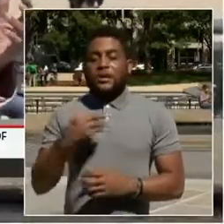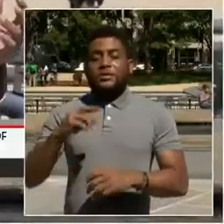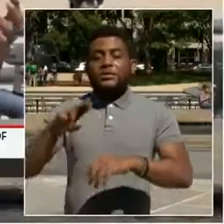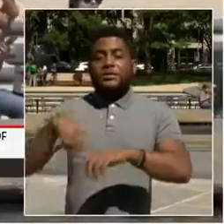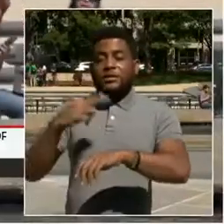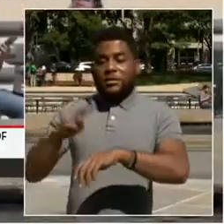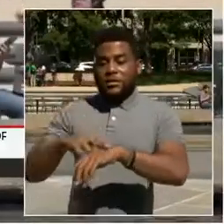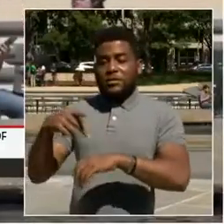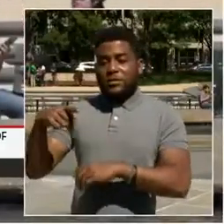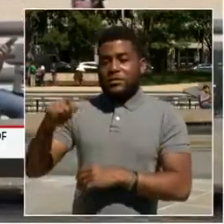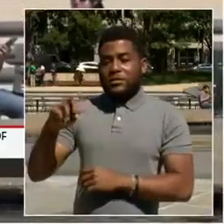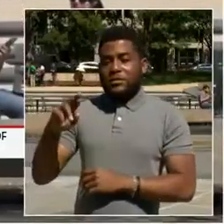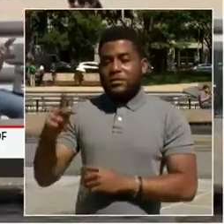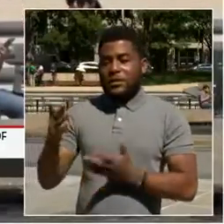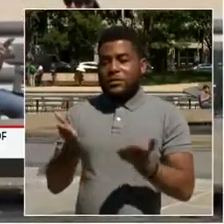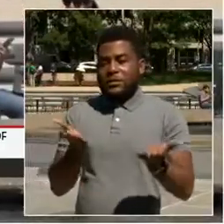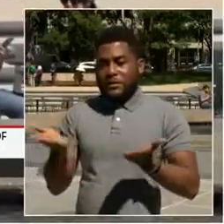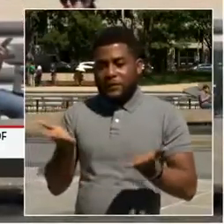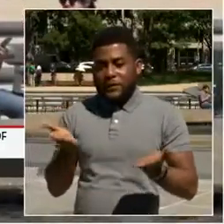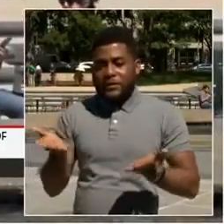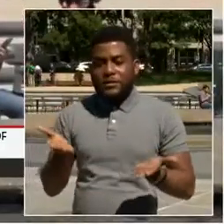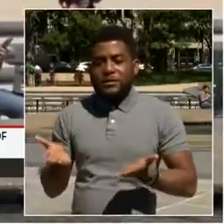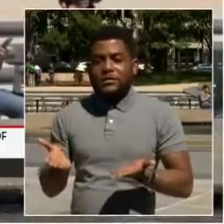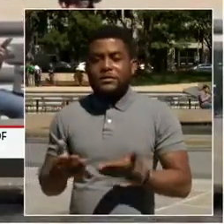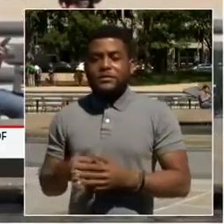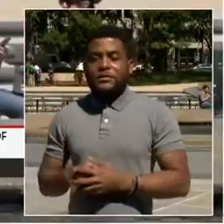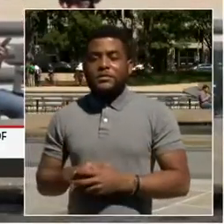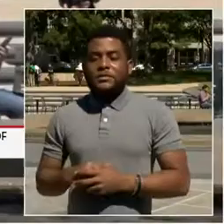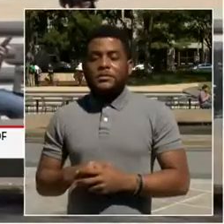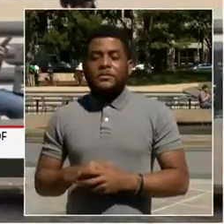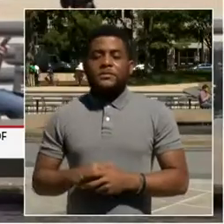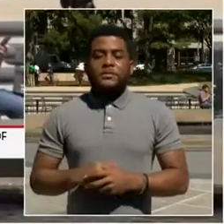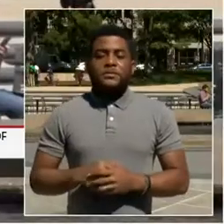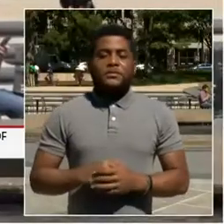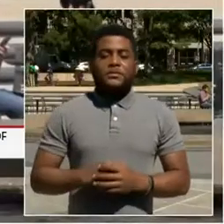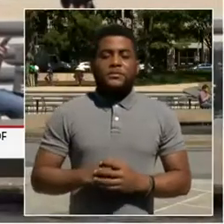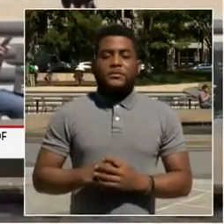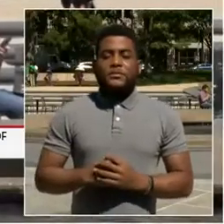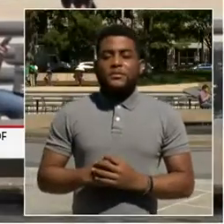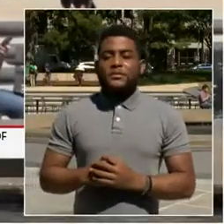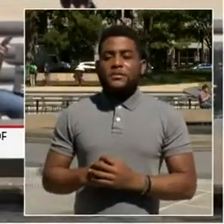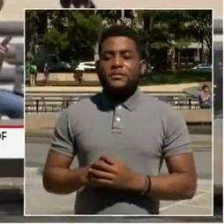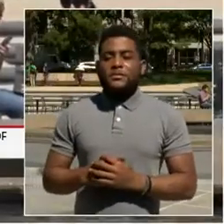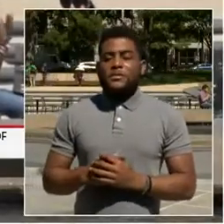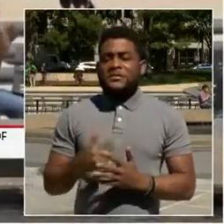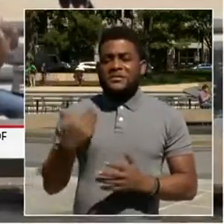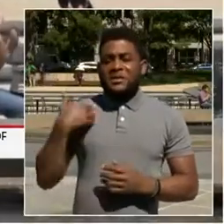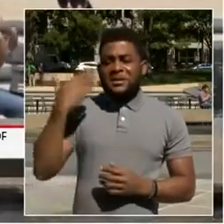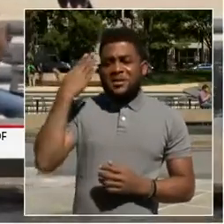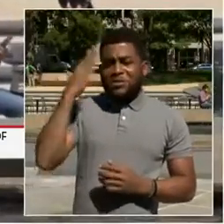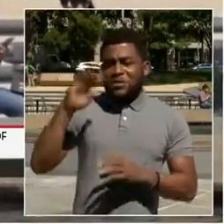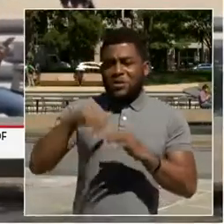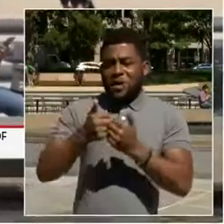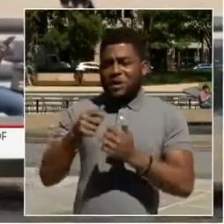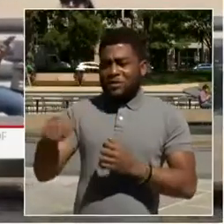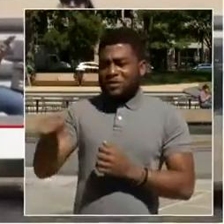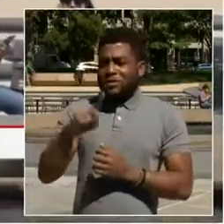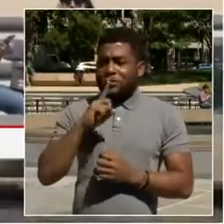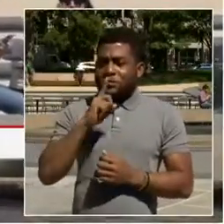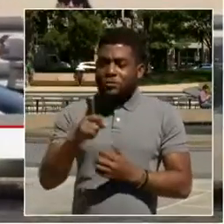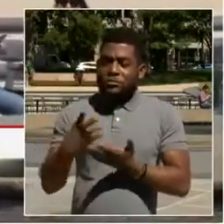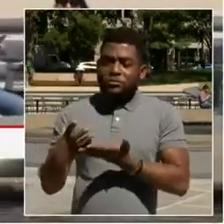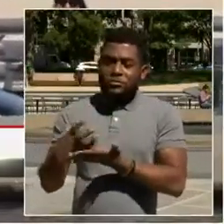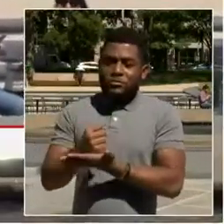we did or what we did to deserve just the day we needed